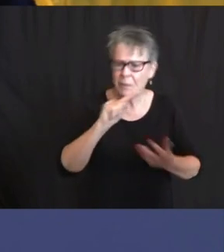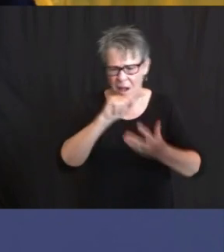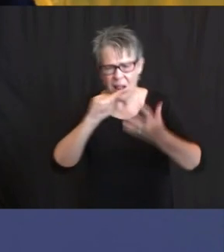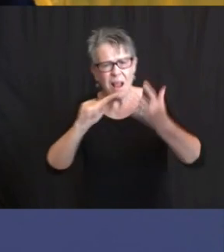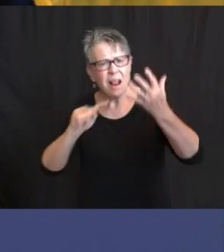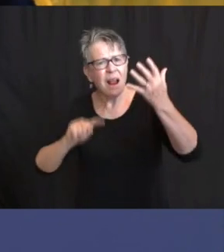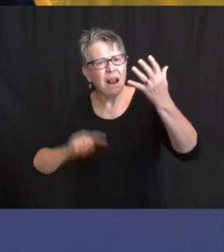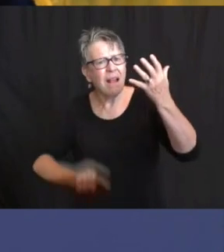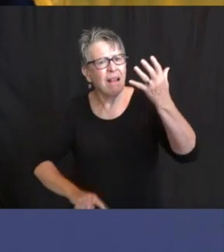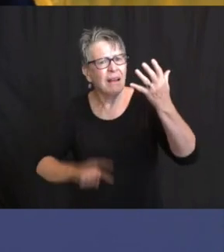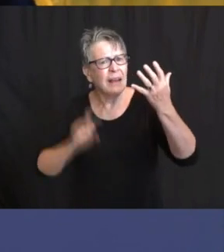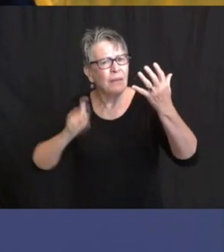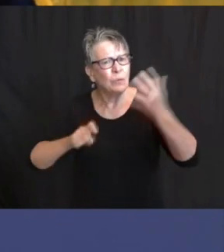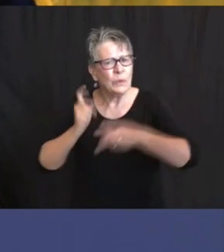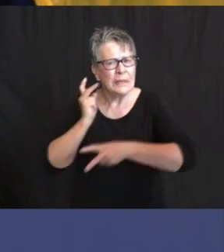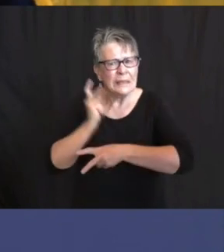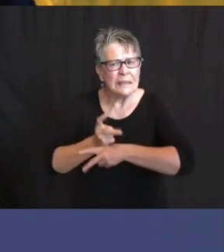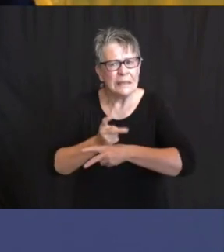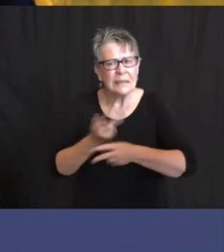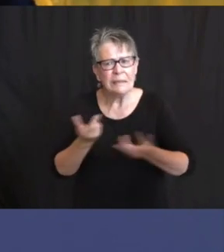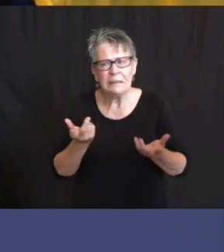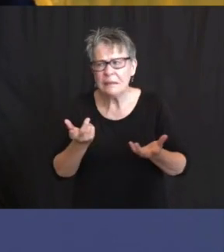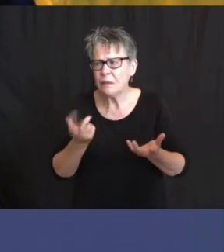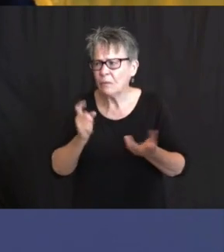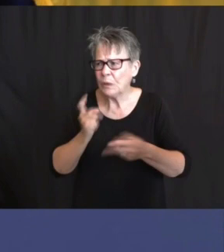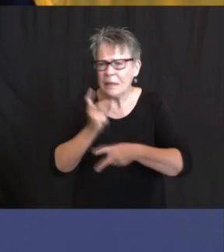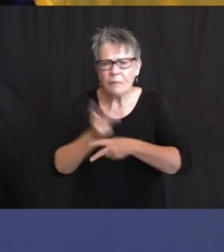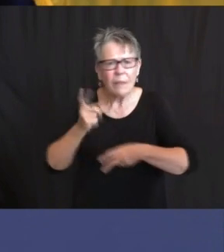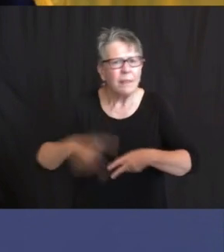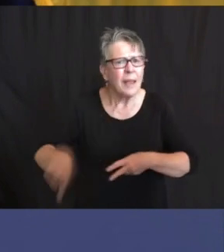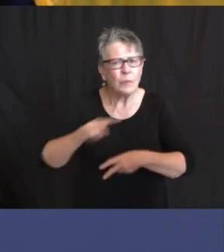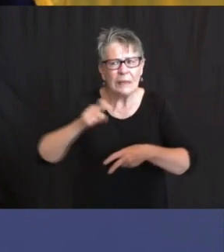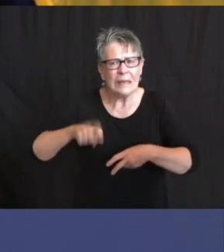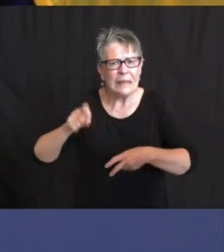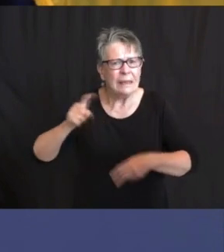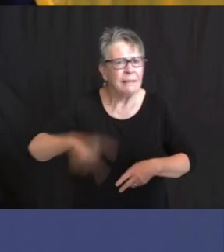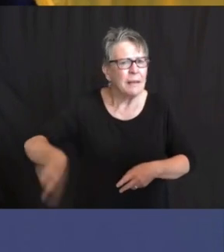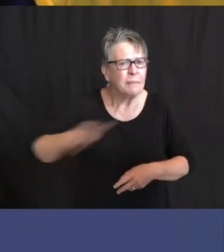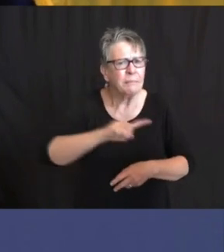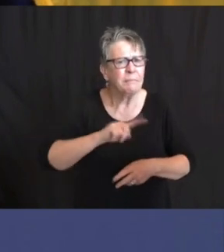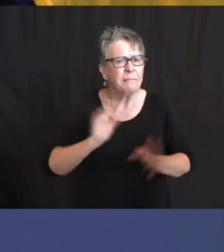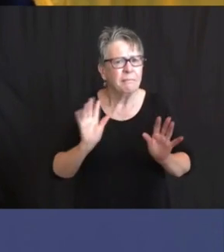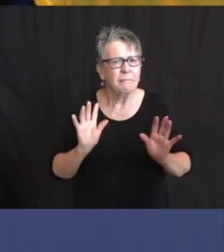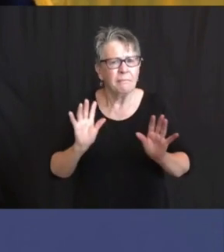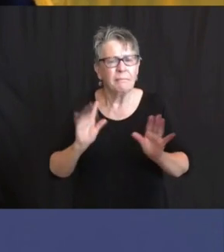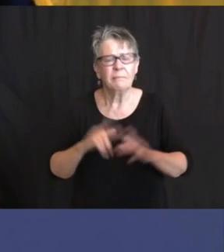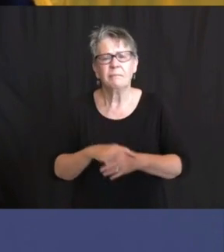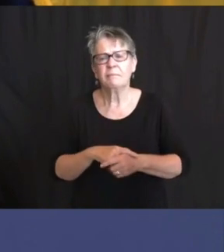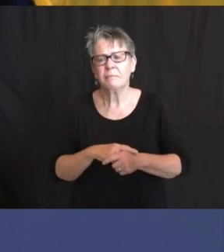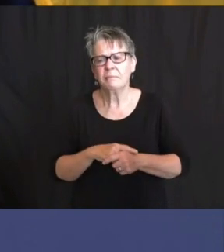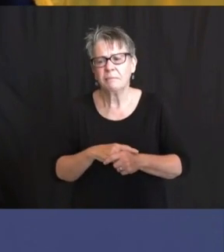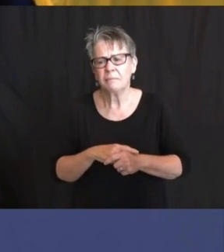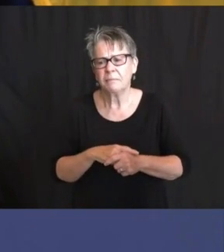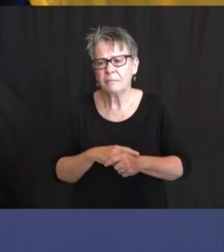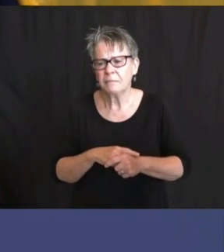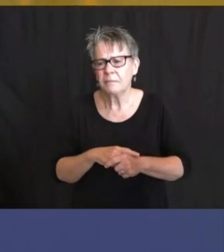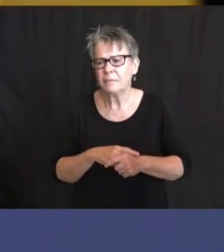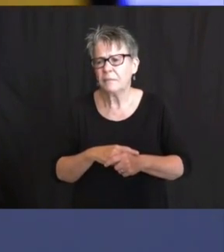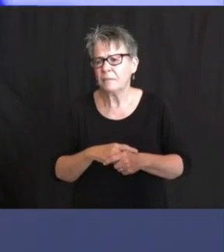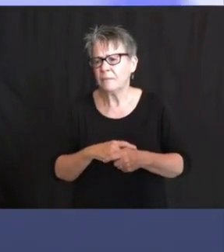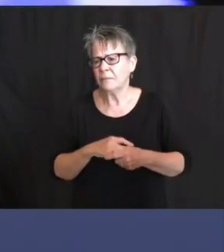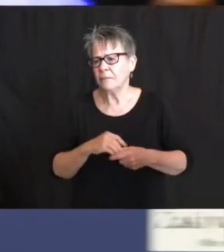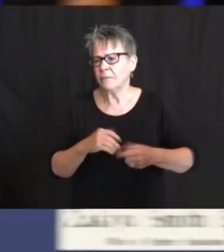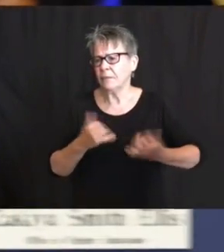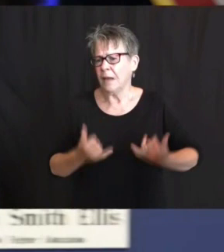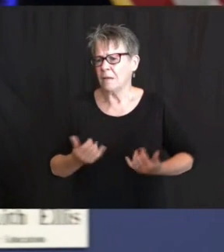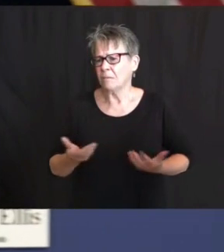our state's history when we need them, we're going to have to. Zakia, with that, would you mind addressing some of the questions that Dave asked on higher ed?